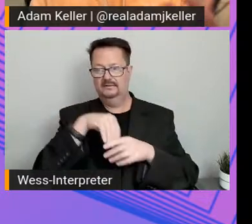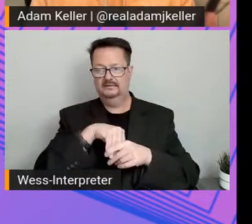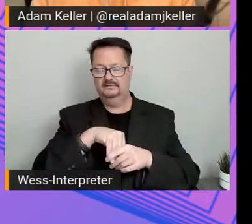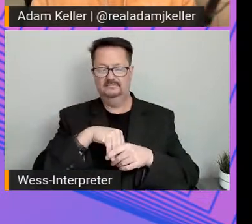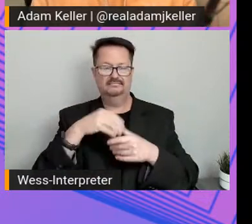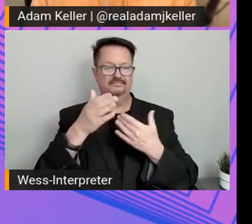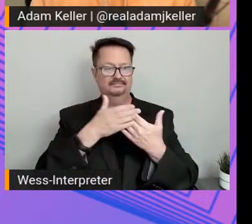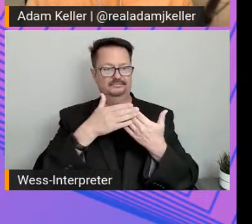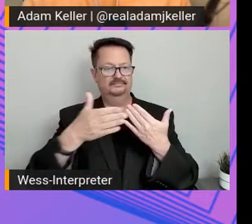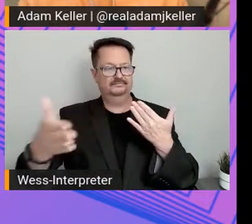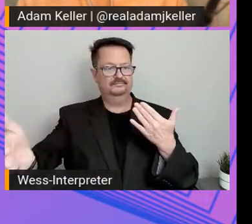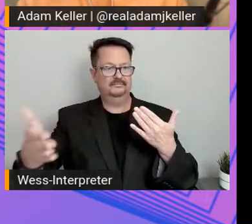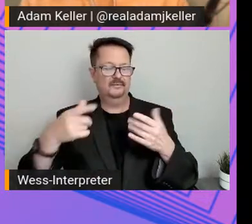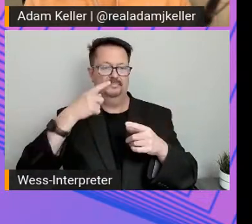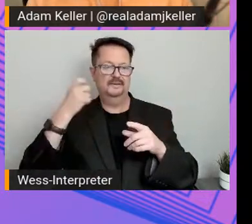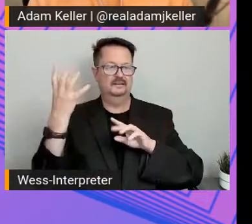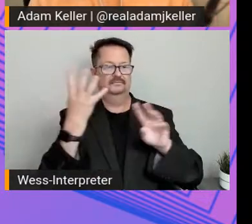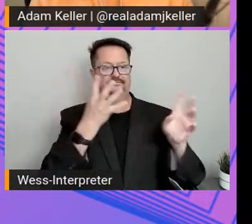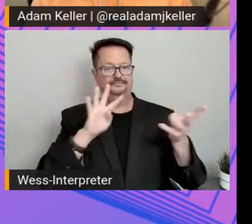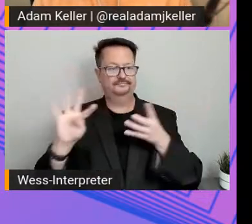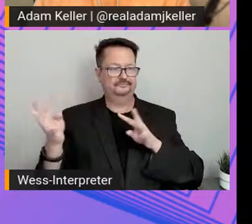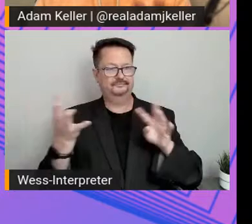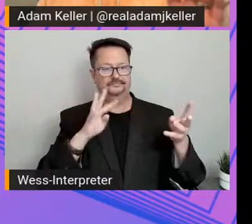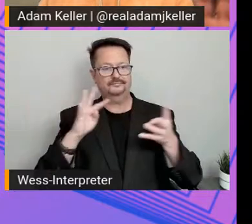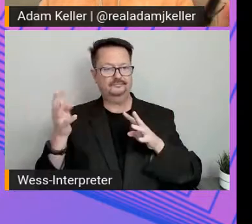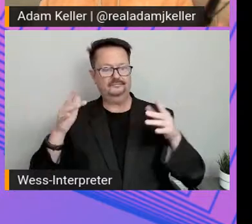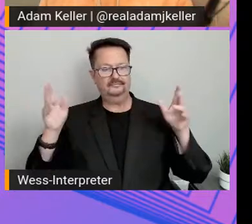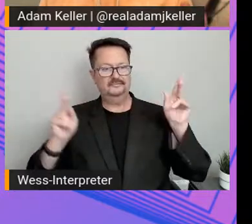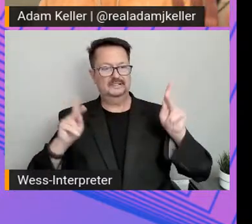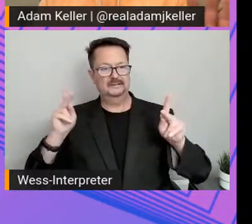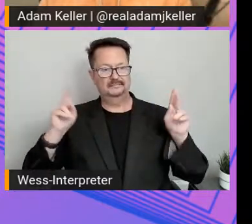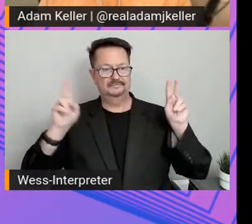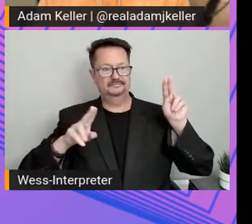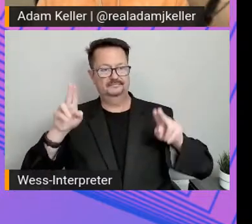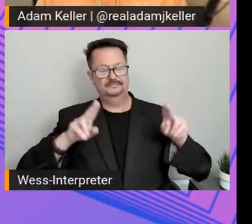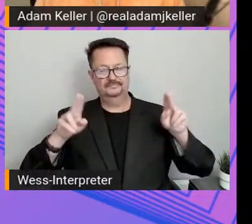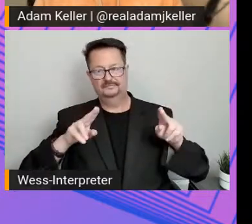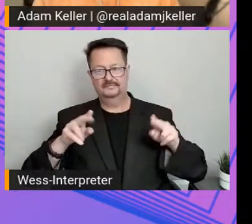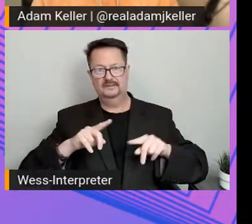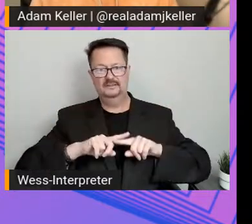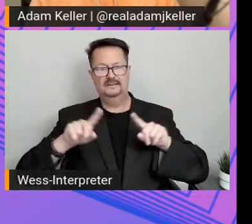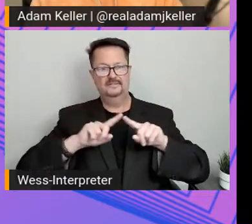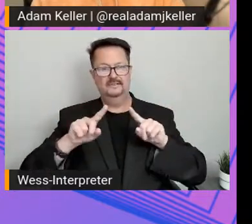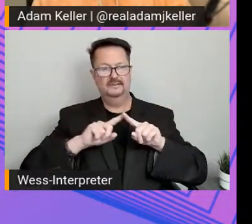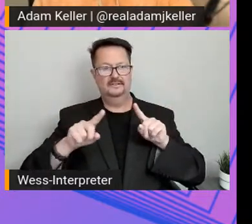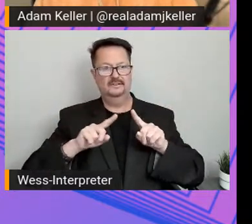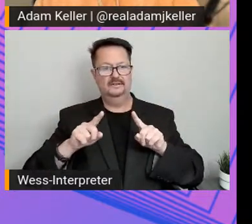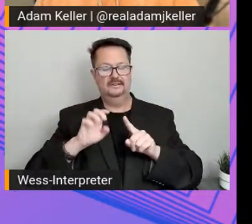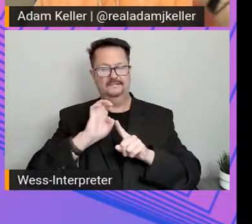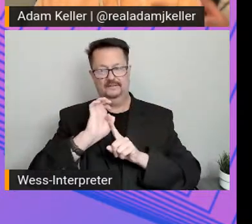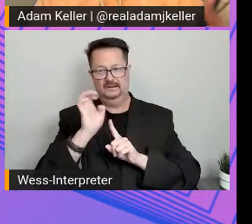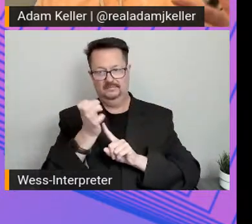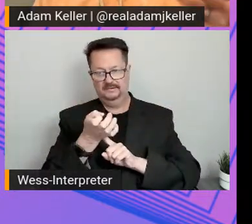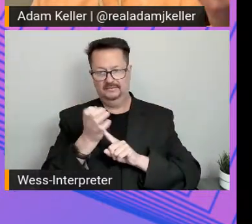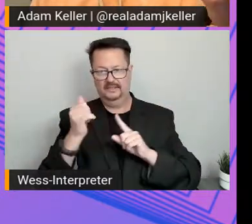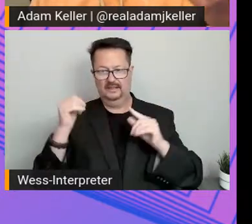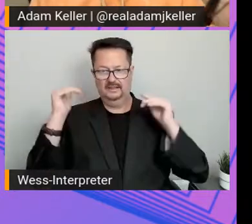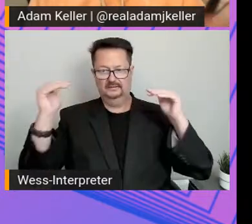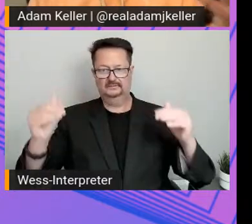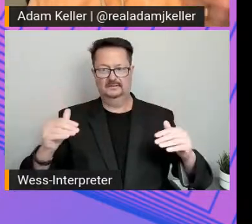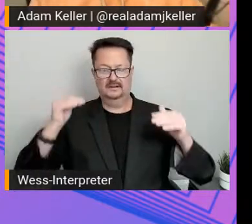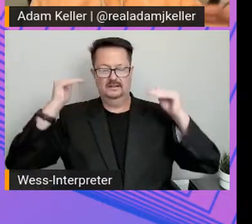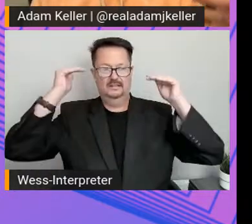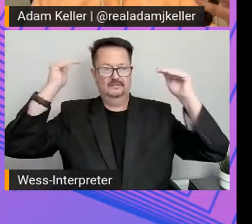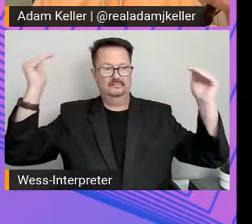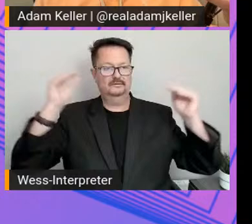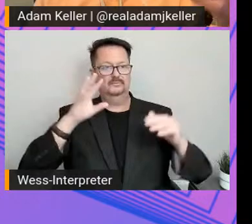is much different between environments. So that's high level infrastructure as code. And when we're talking about taking